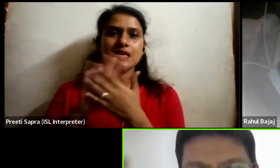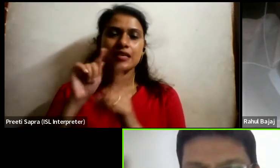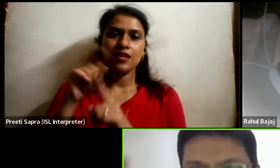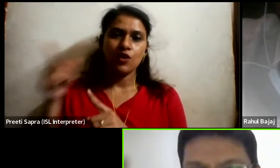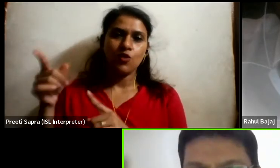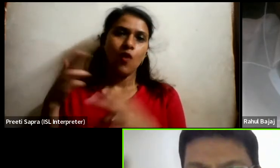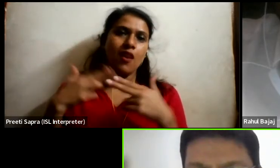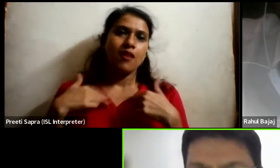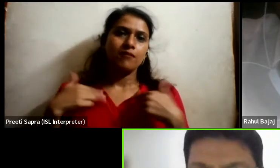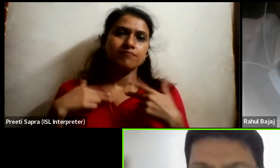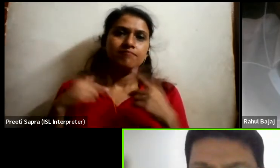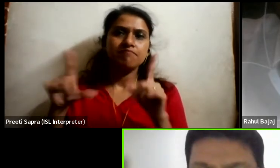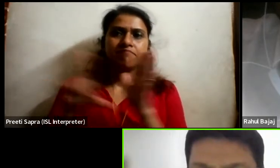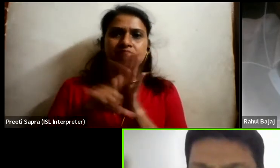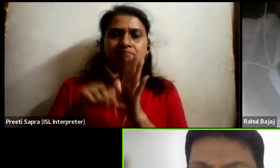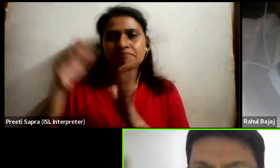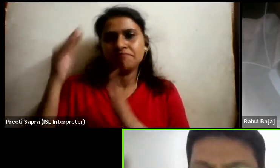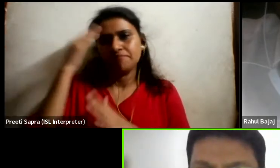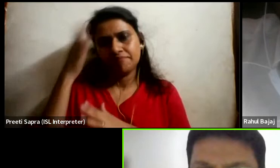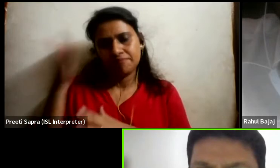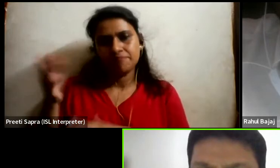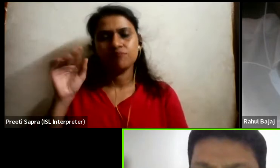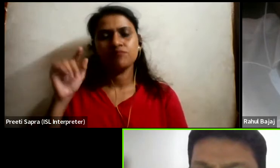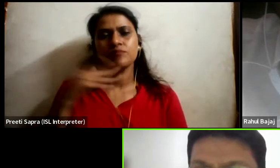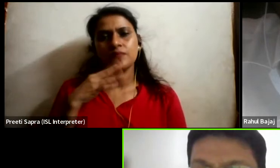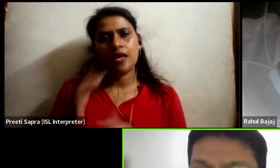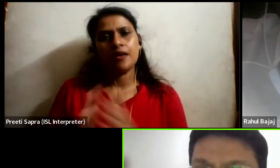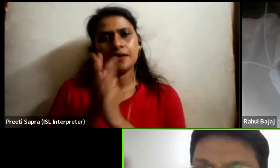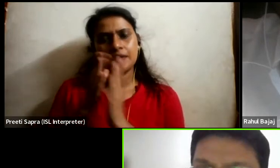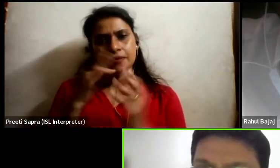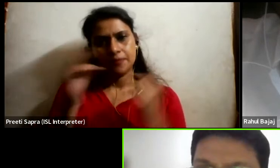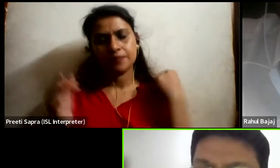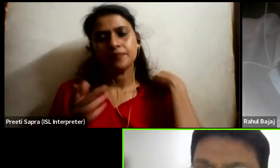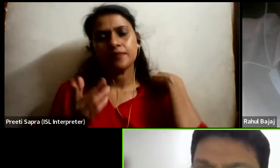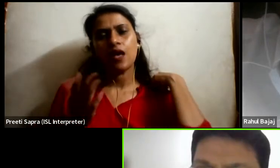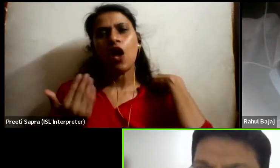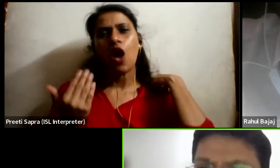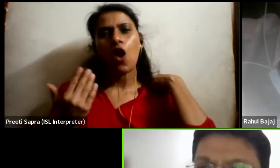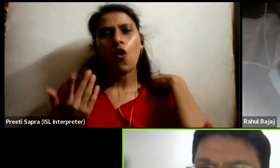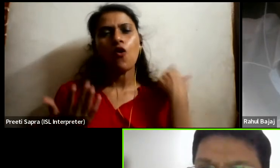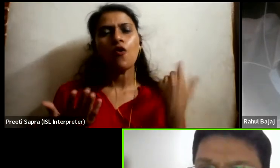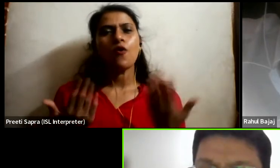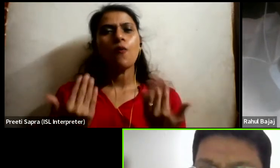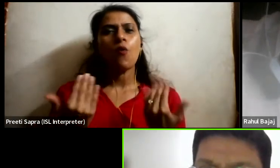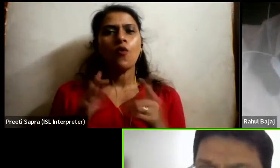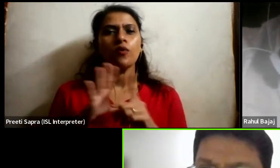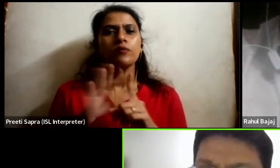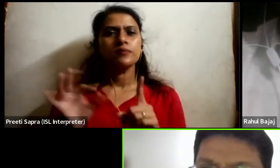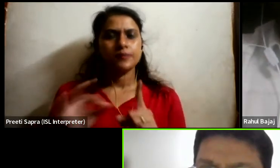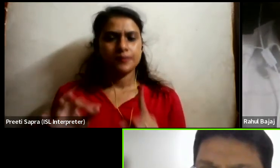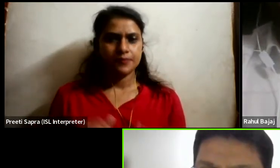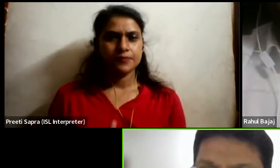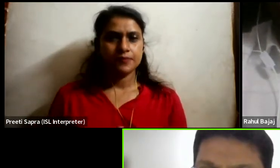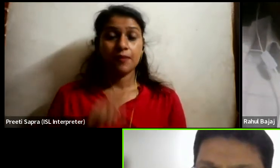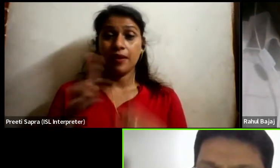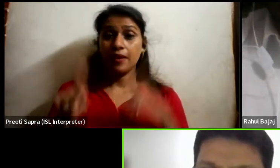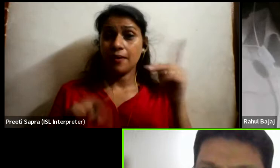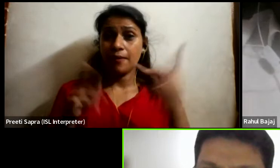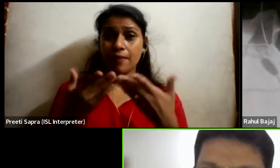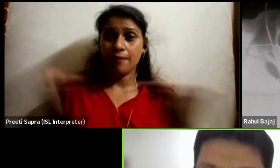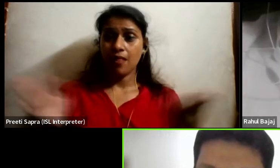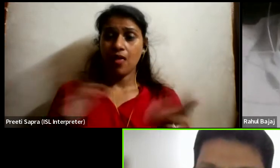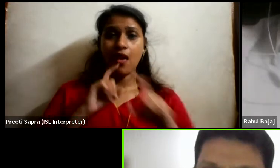to look at how else this could be done. But largely, I think if the audience were to ask for